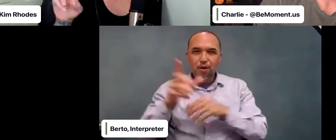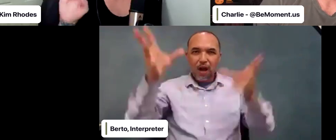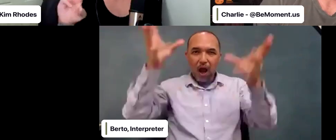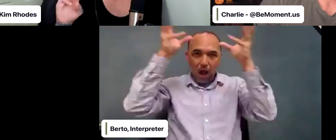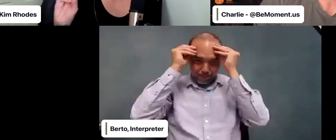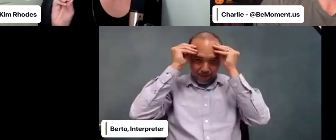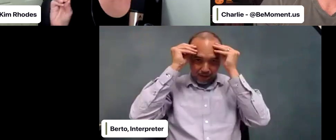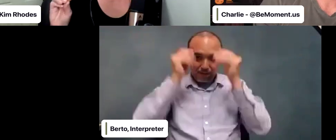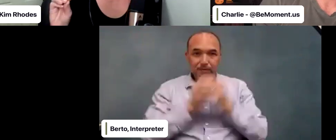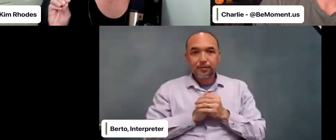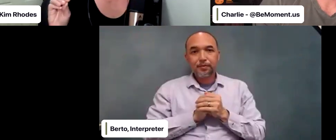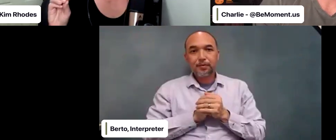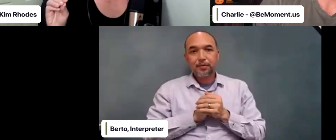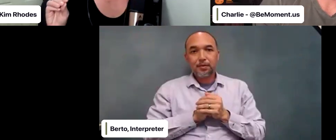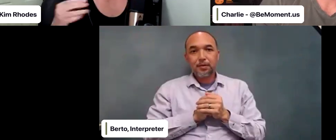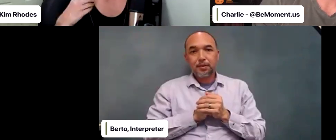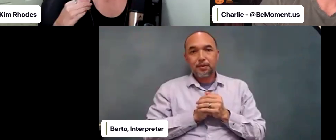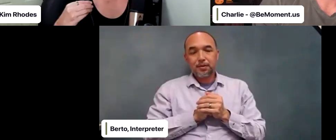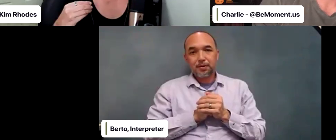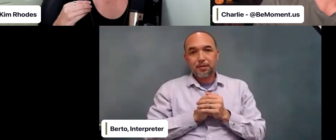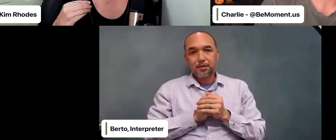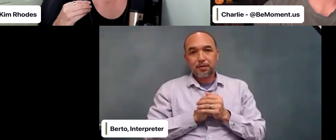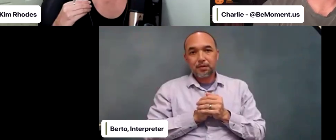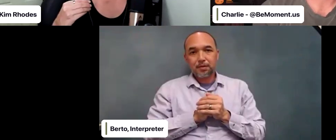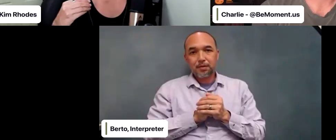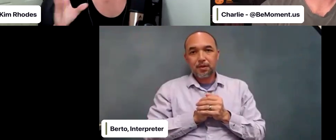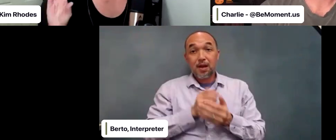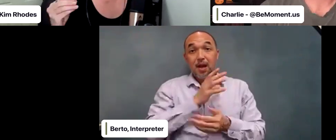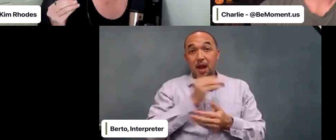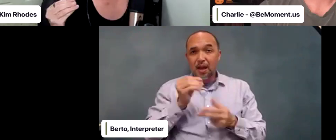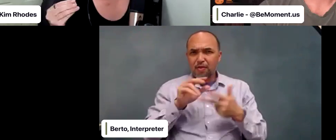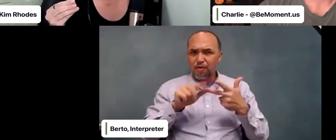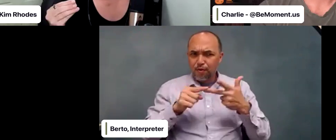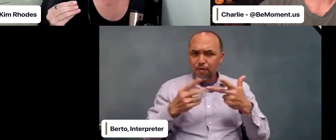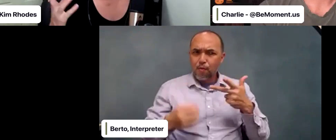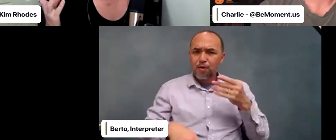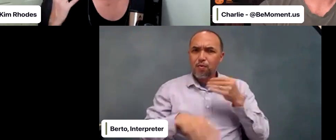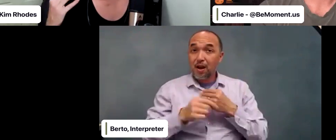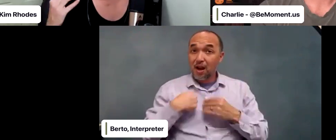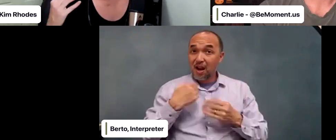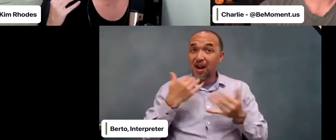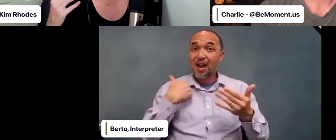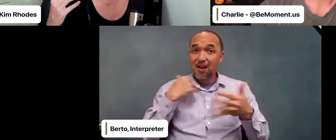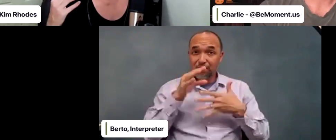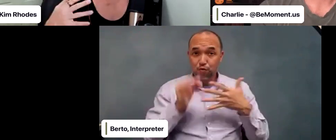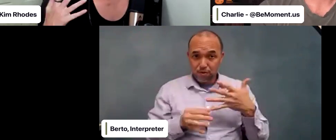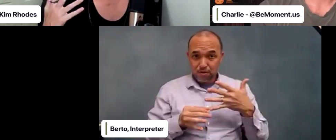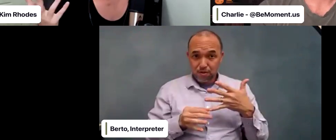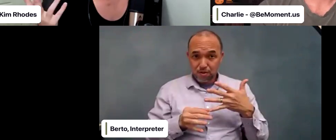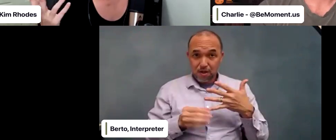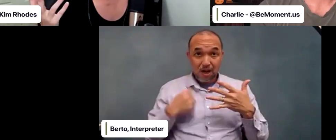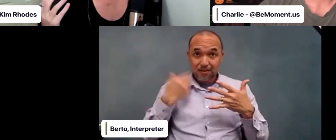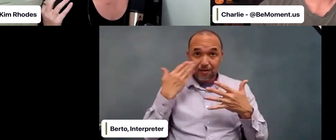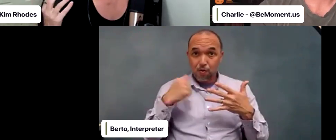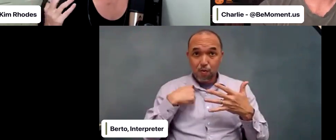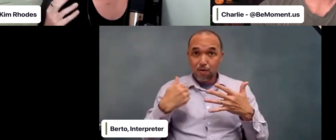is the third thing that I wanted to put in, is that I have a choice. And I didn't know I had a choice. I thought if I heard it, I